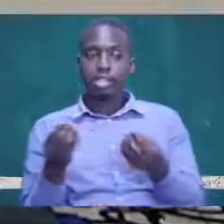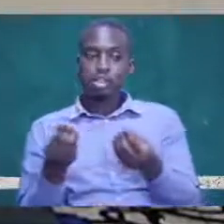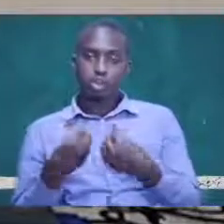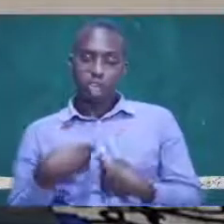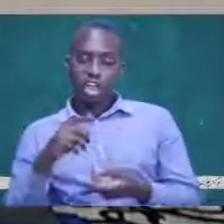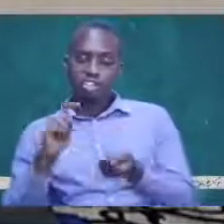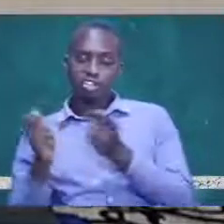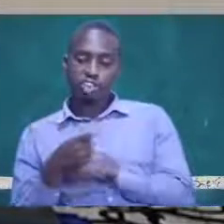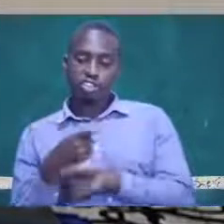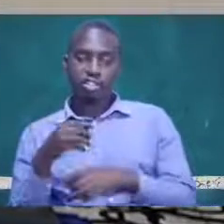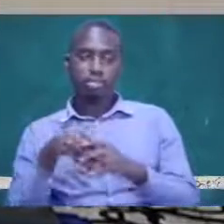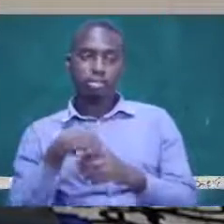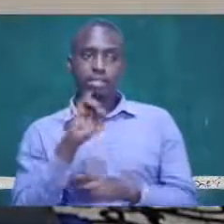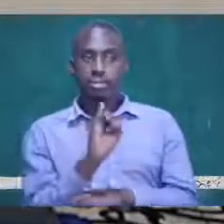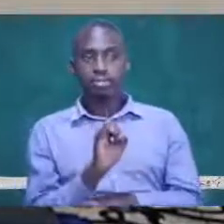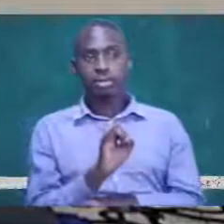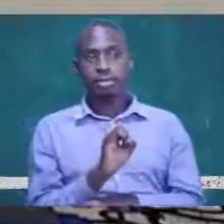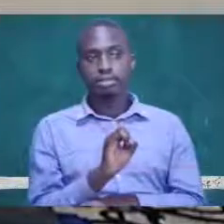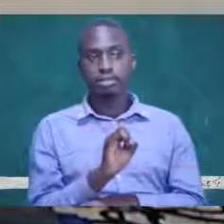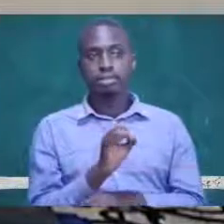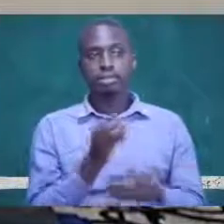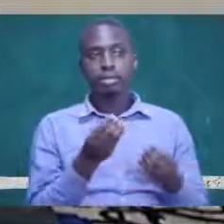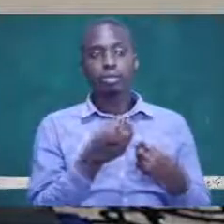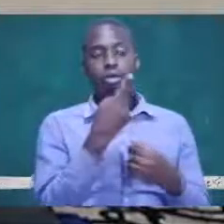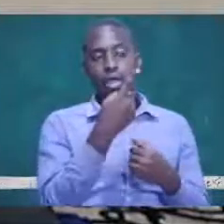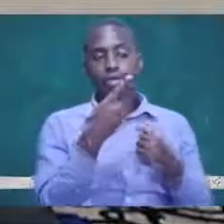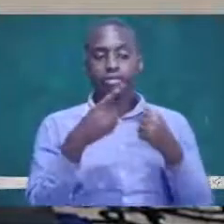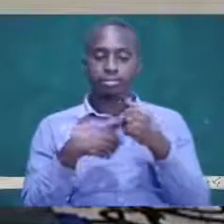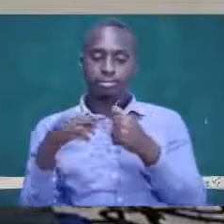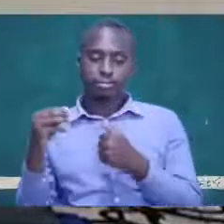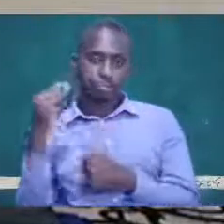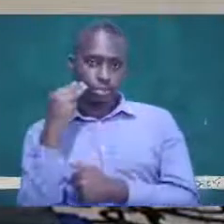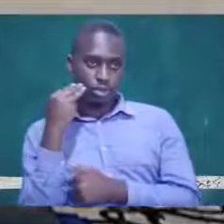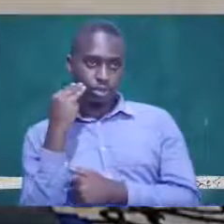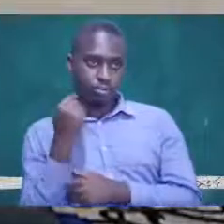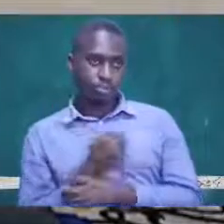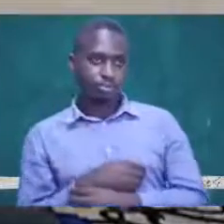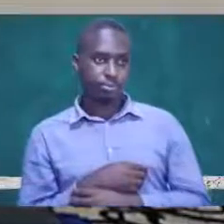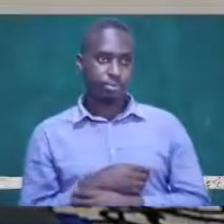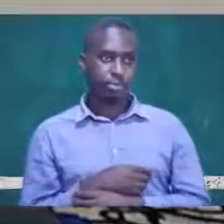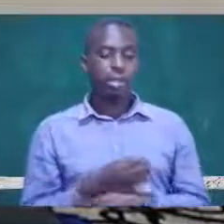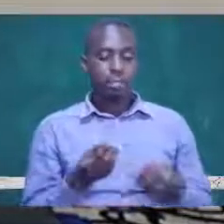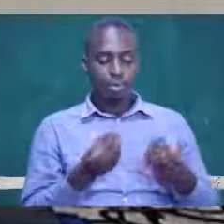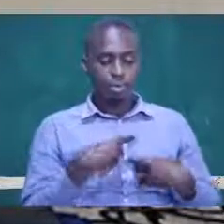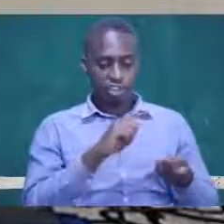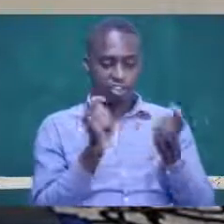in investment of 160 million. Brought a change in investment